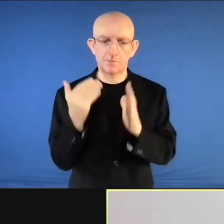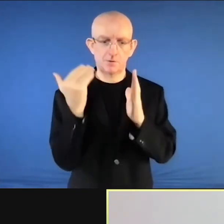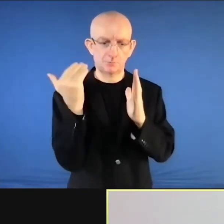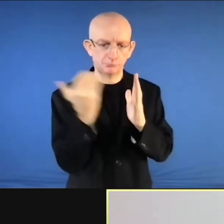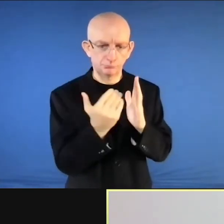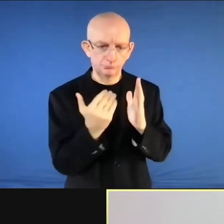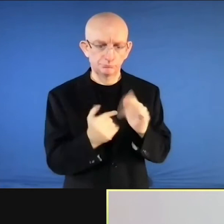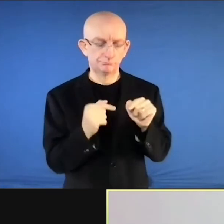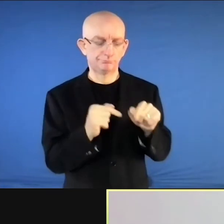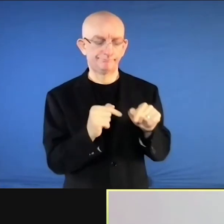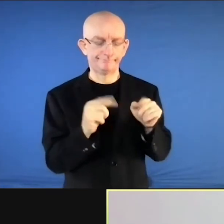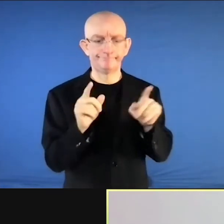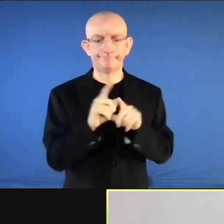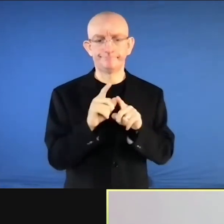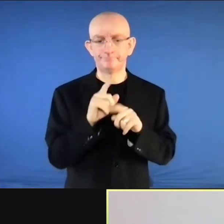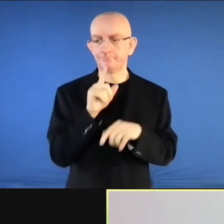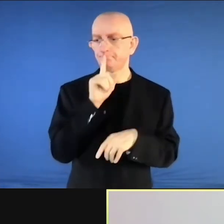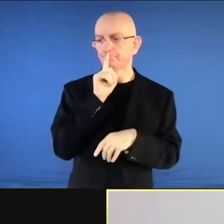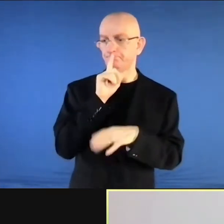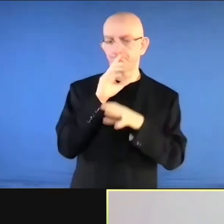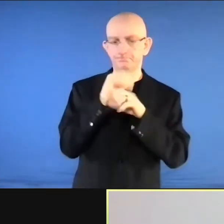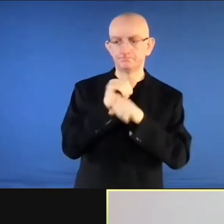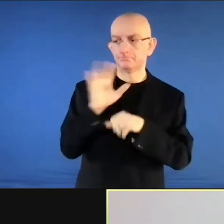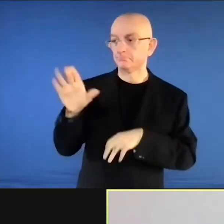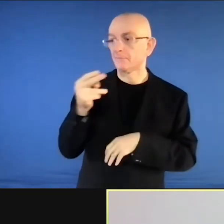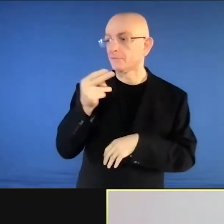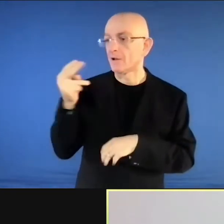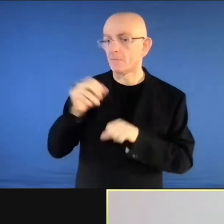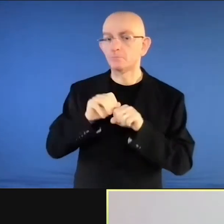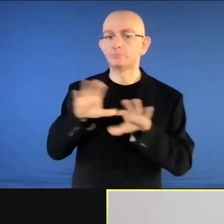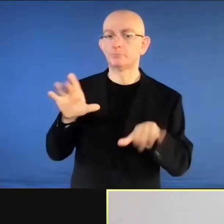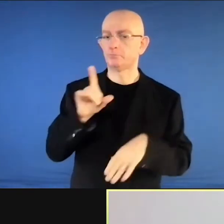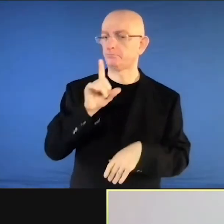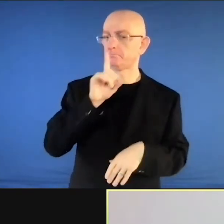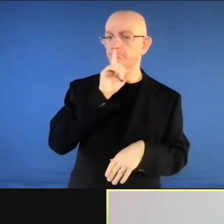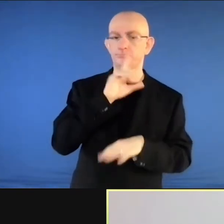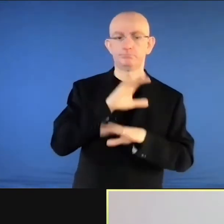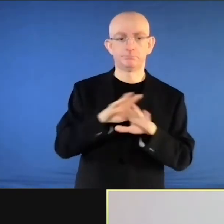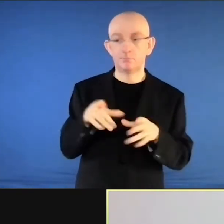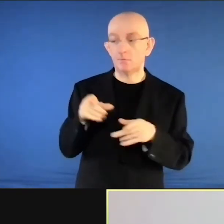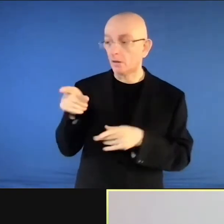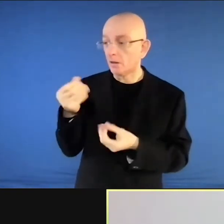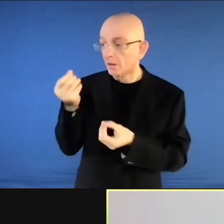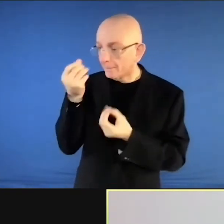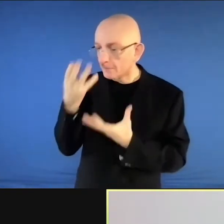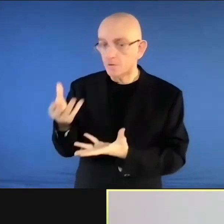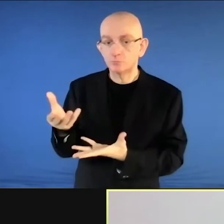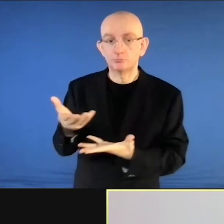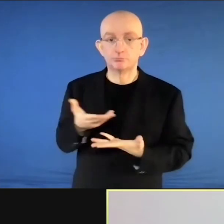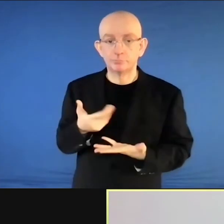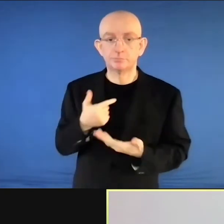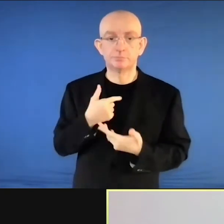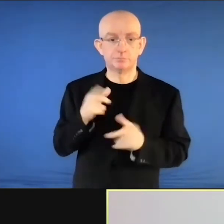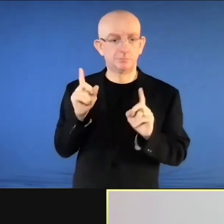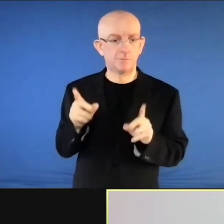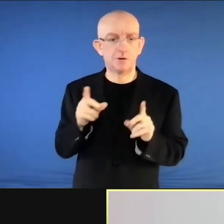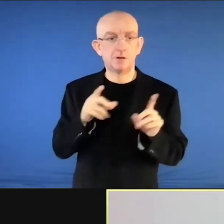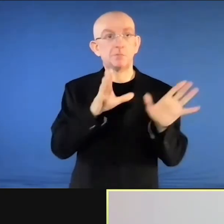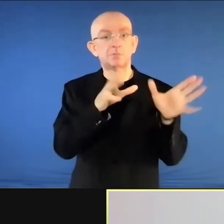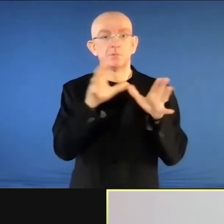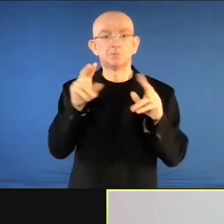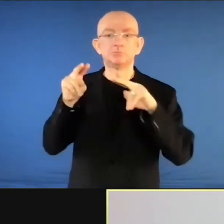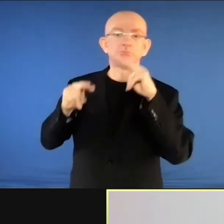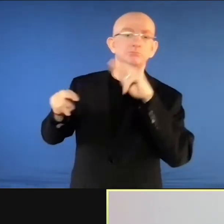information they give me has to be very kept away from other body to know them. So when I asked them